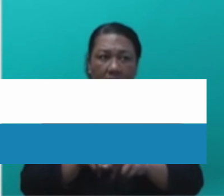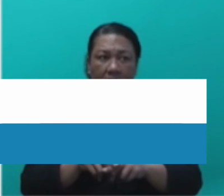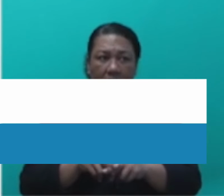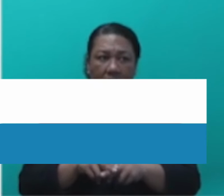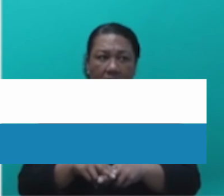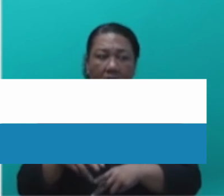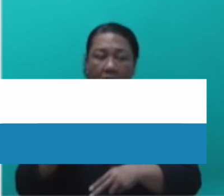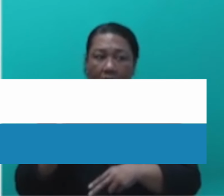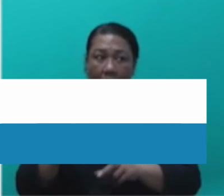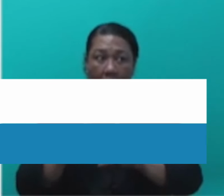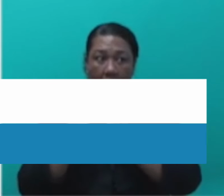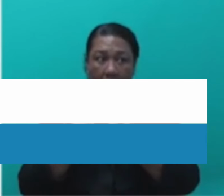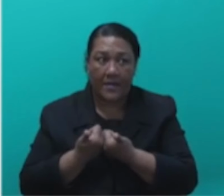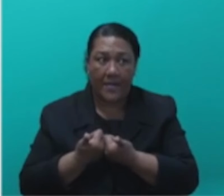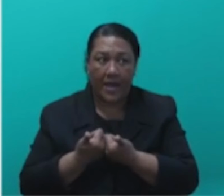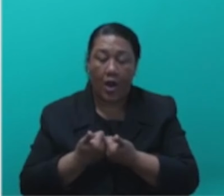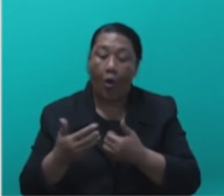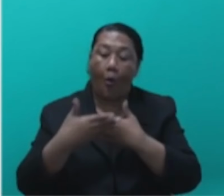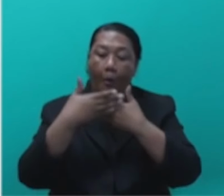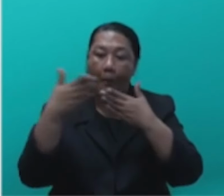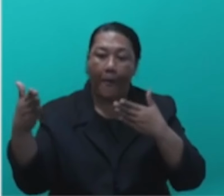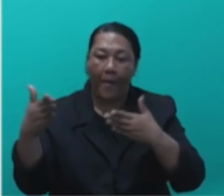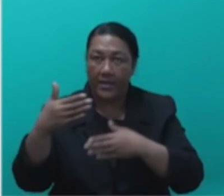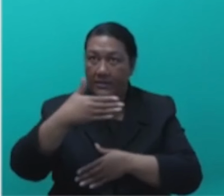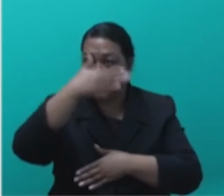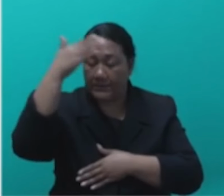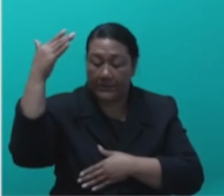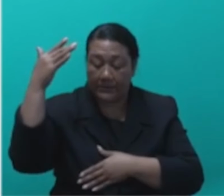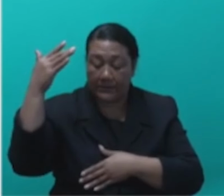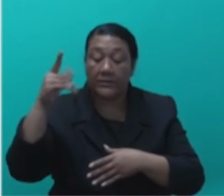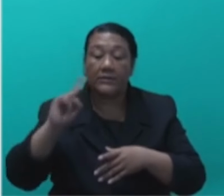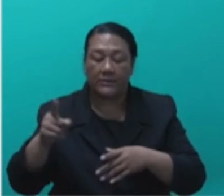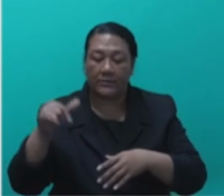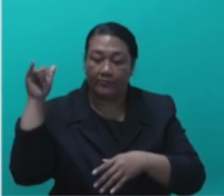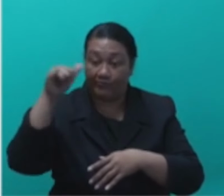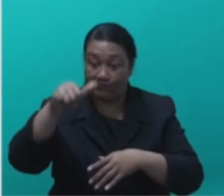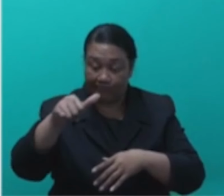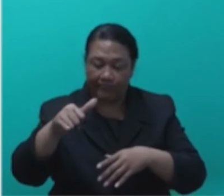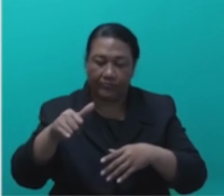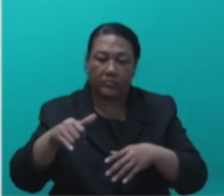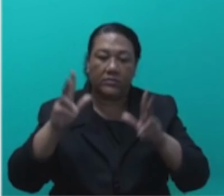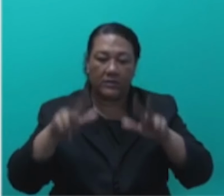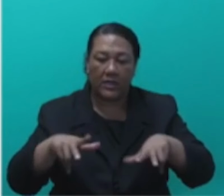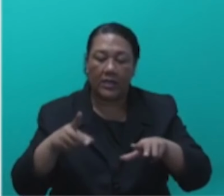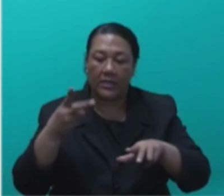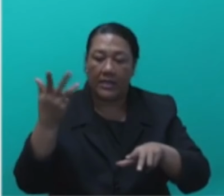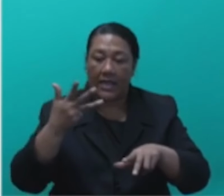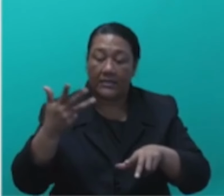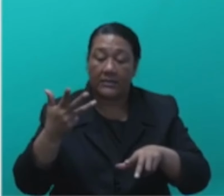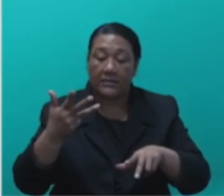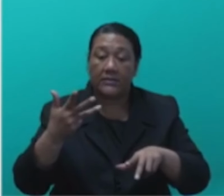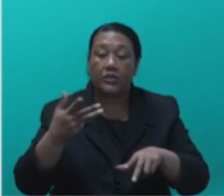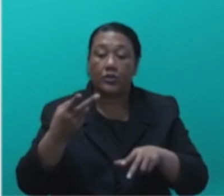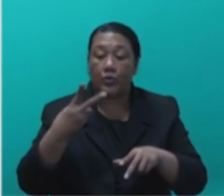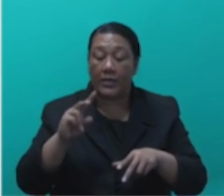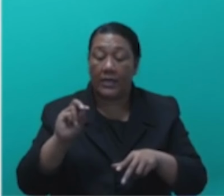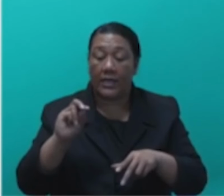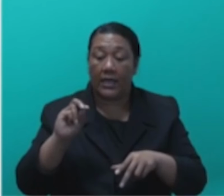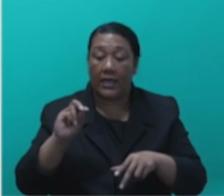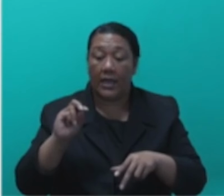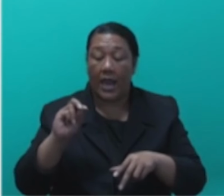air transport agreement for an open sky was signed with the United States on Wednesday, the 28th of August, in the margins